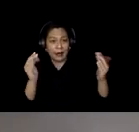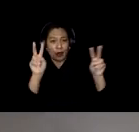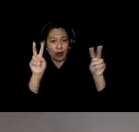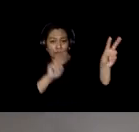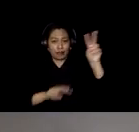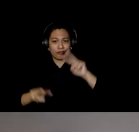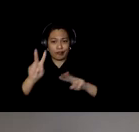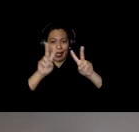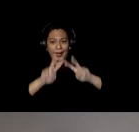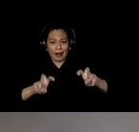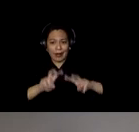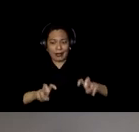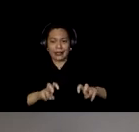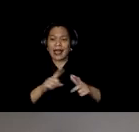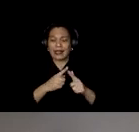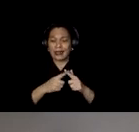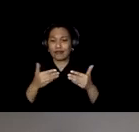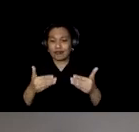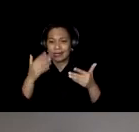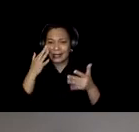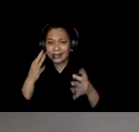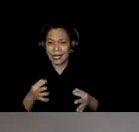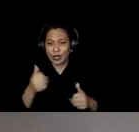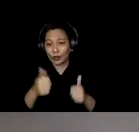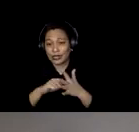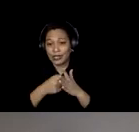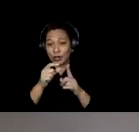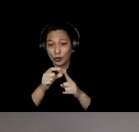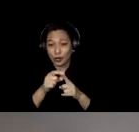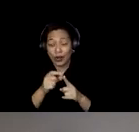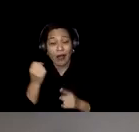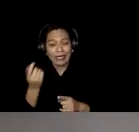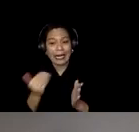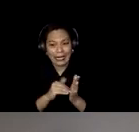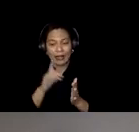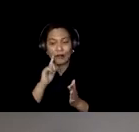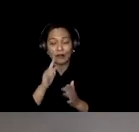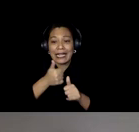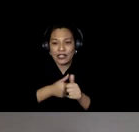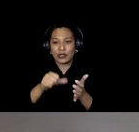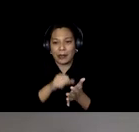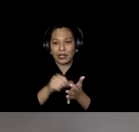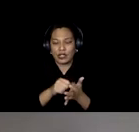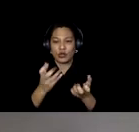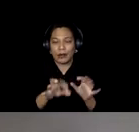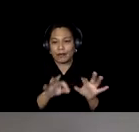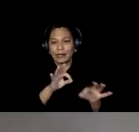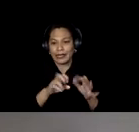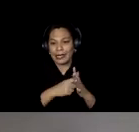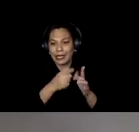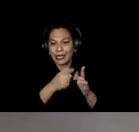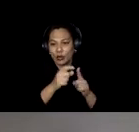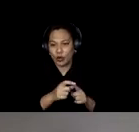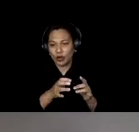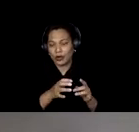what keywords you'll want to use. You'll want to, it's for each page, you'll want to try to rank for like a keyword phrase. So you'll